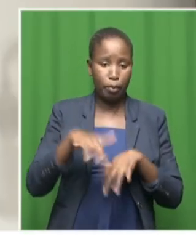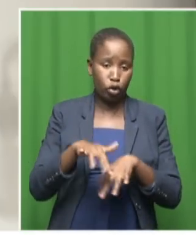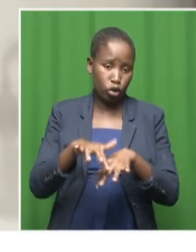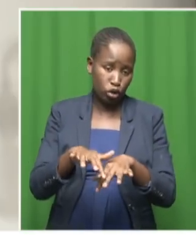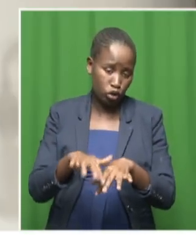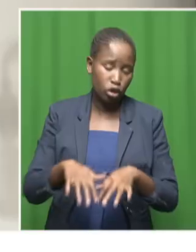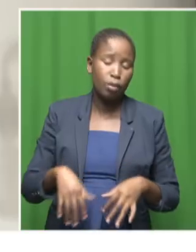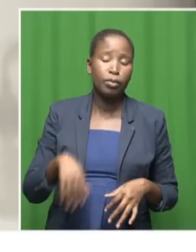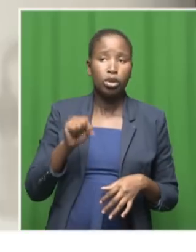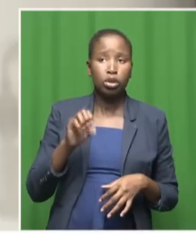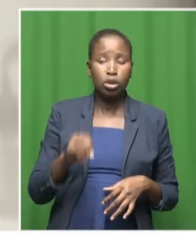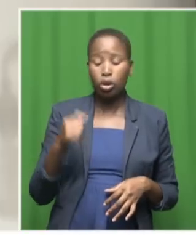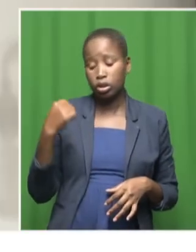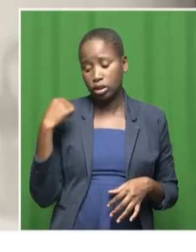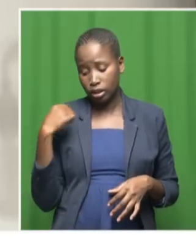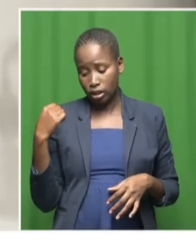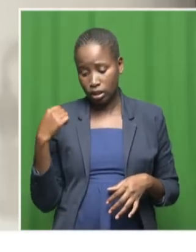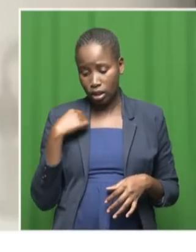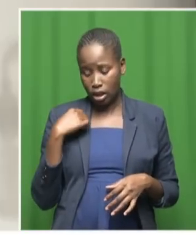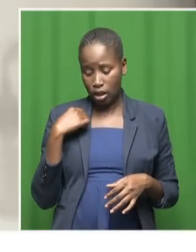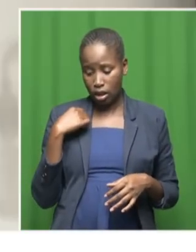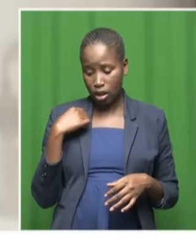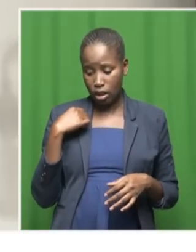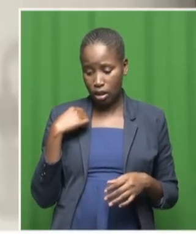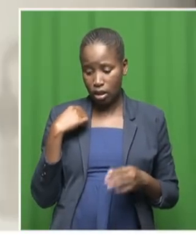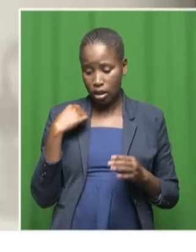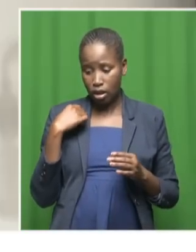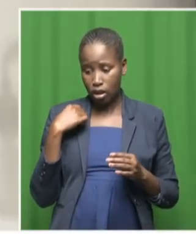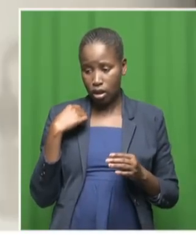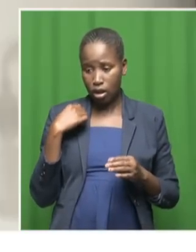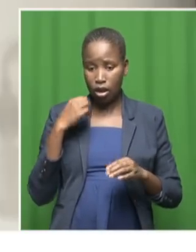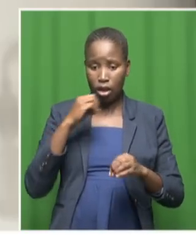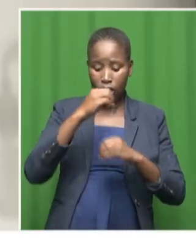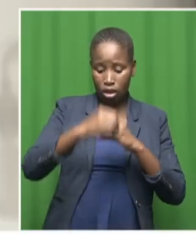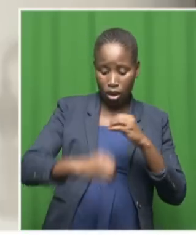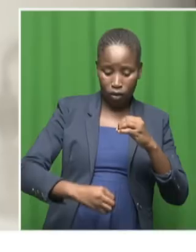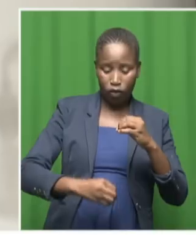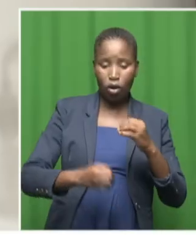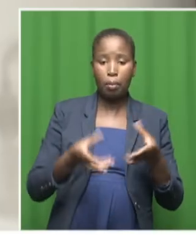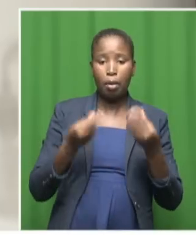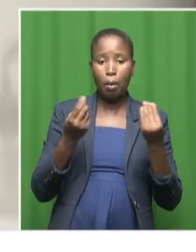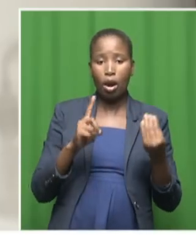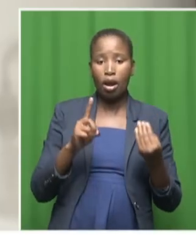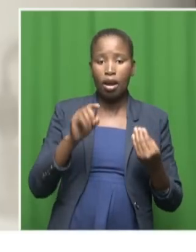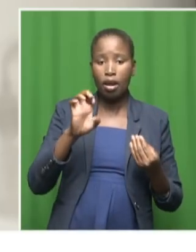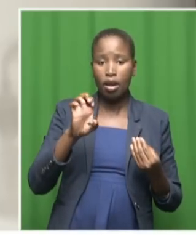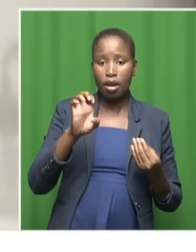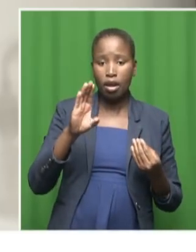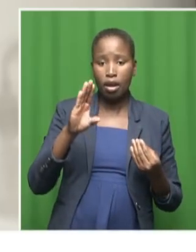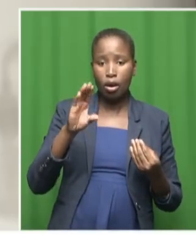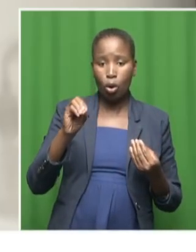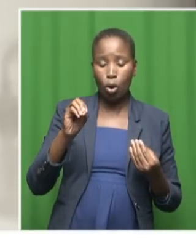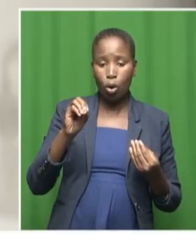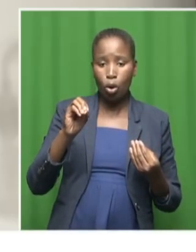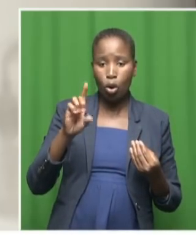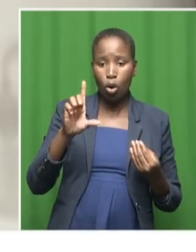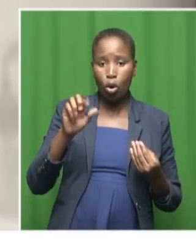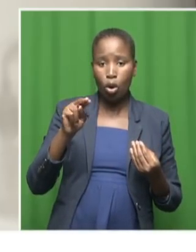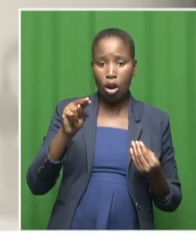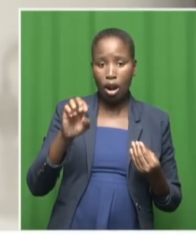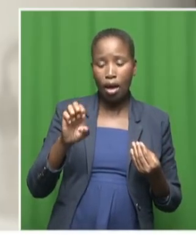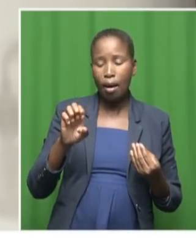Yesterday evening, we received the E. coli count, which was about